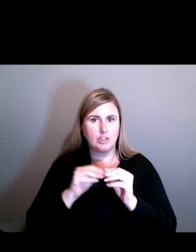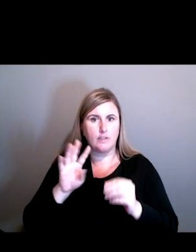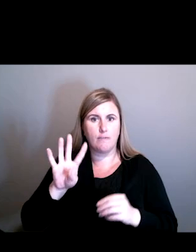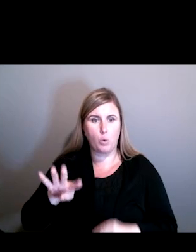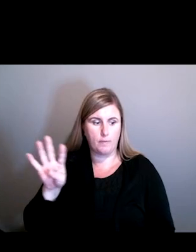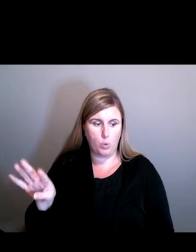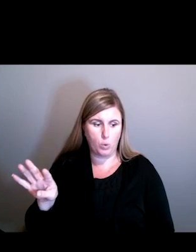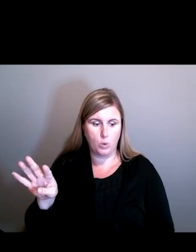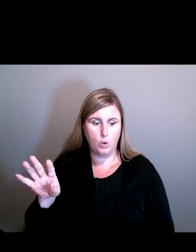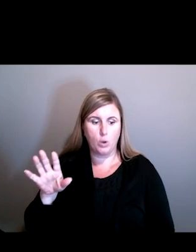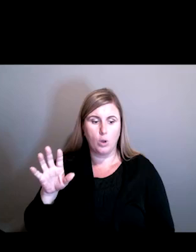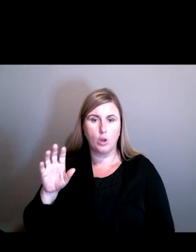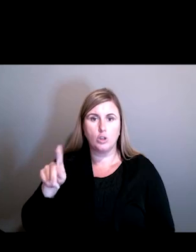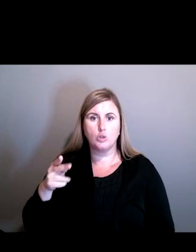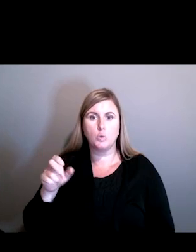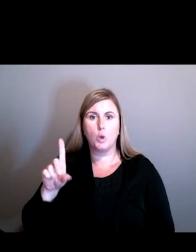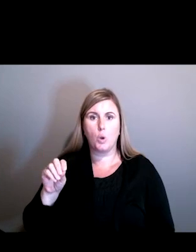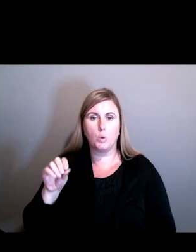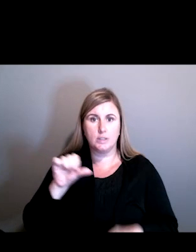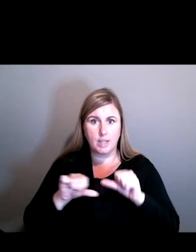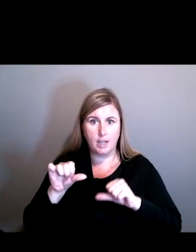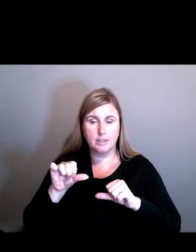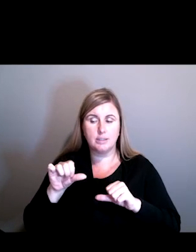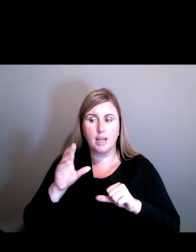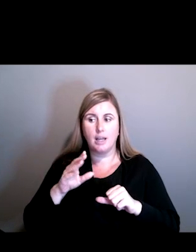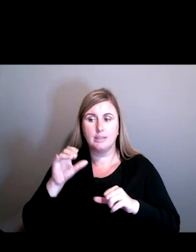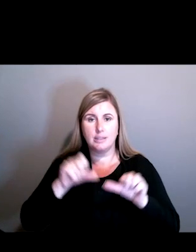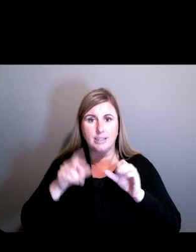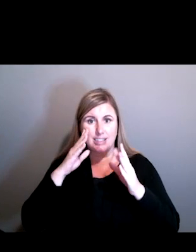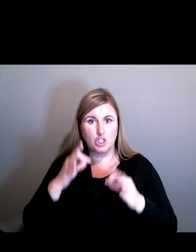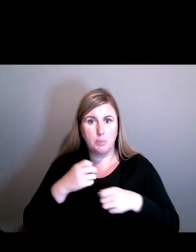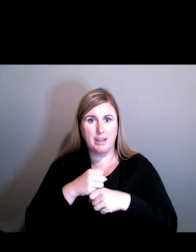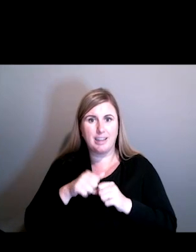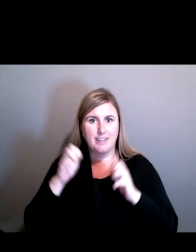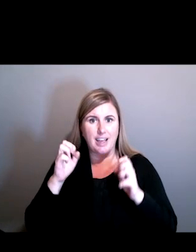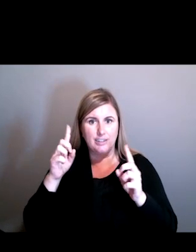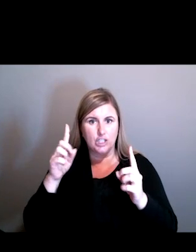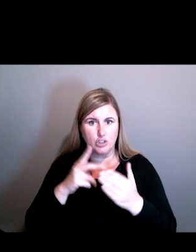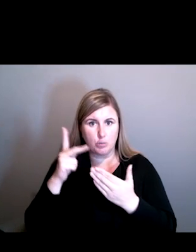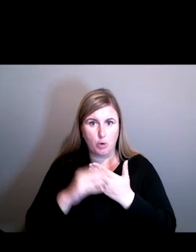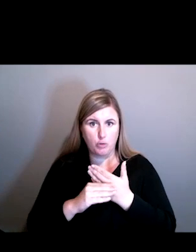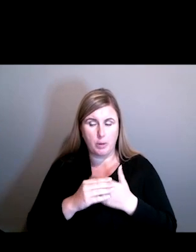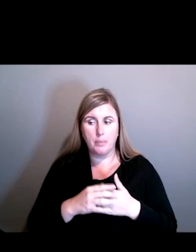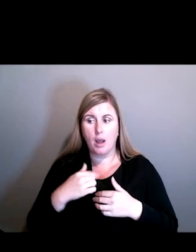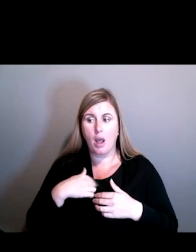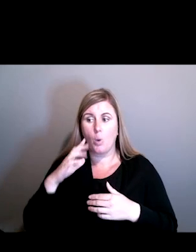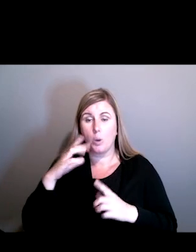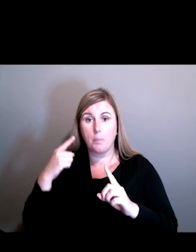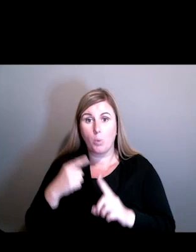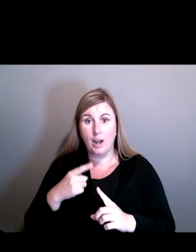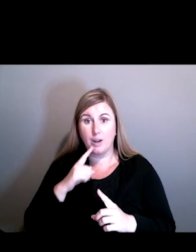his presentation, session 44, on pseudoscience, science, and decision making in the educational